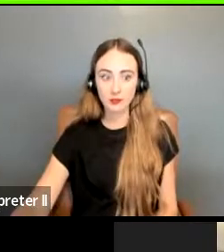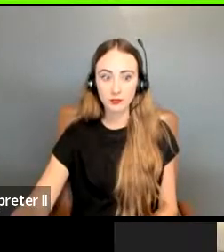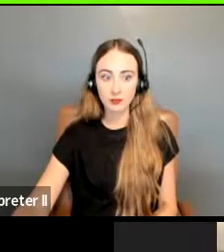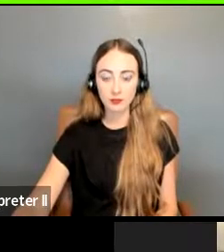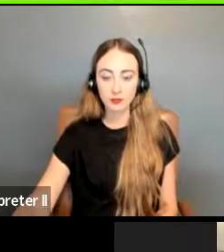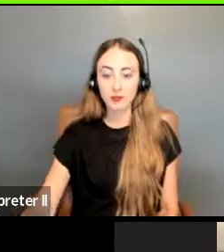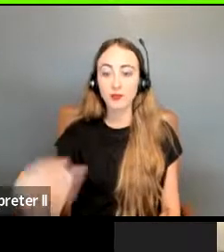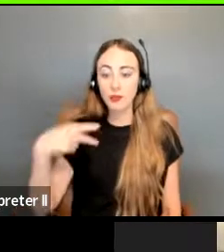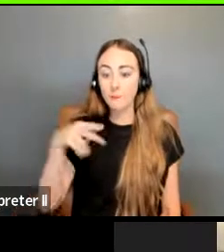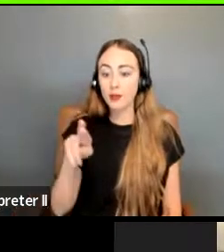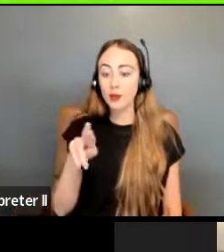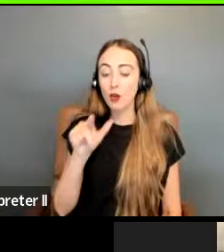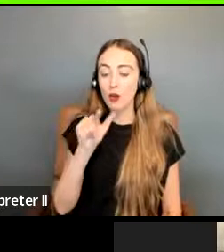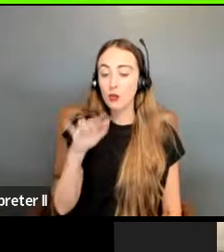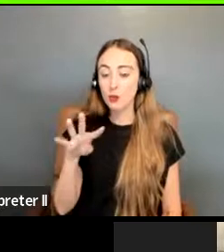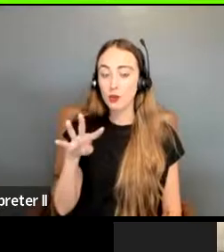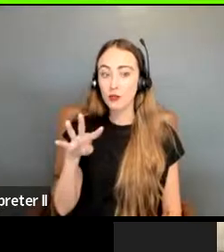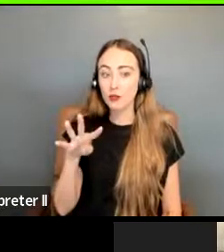PR